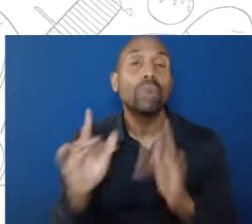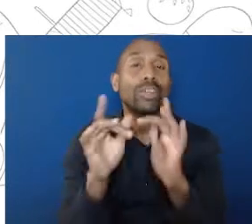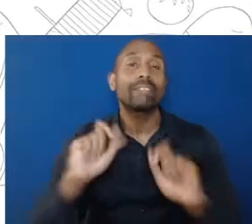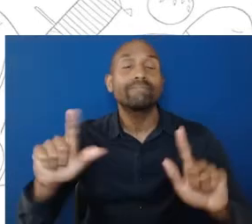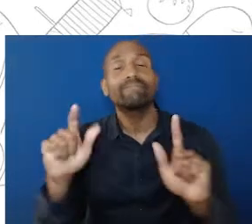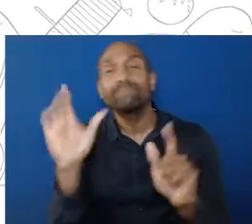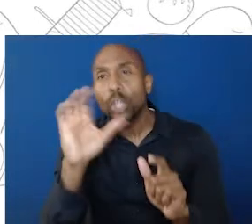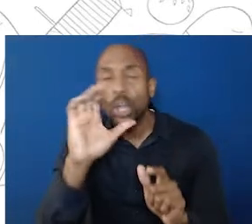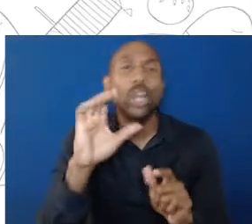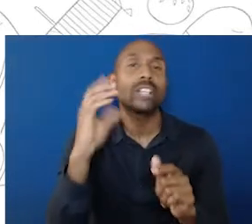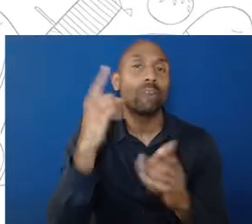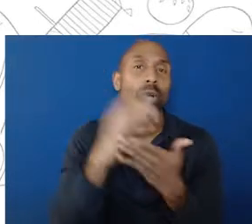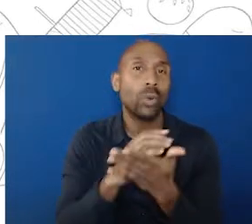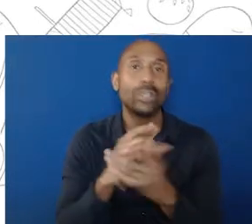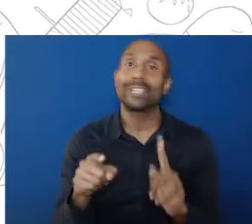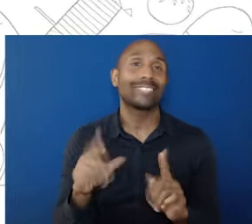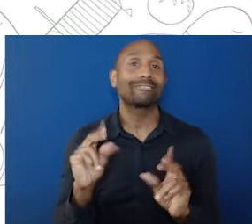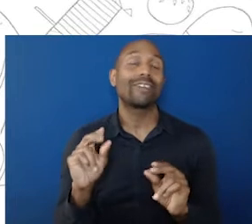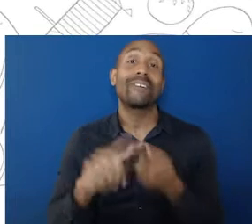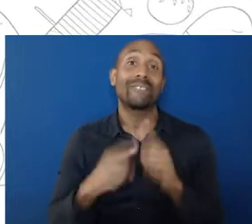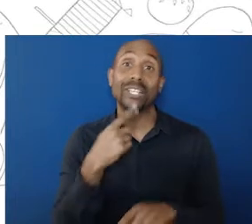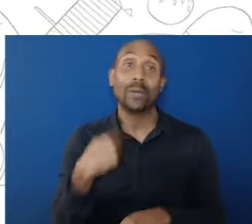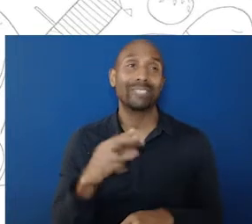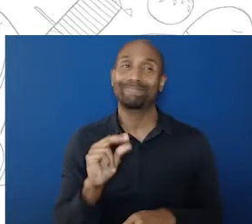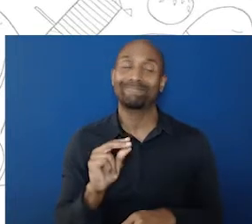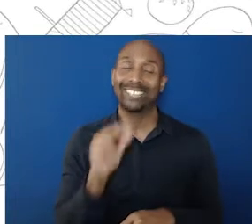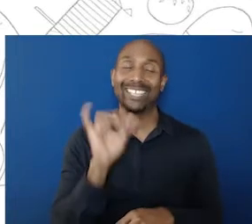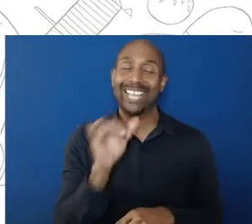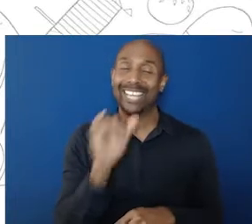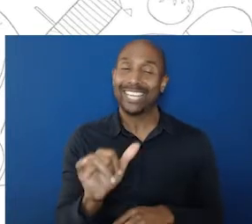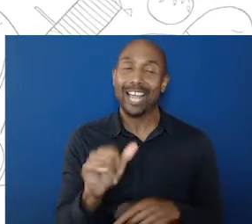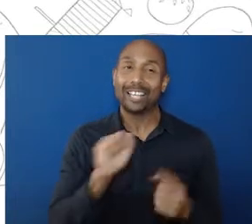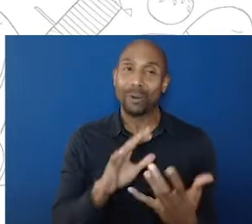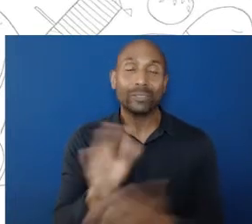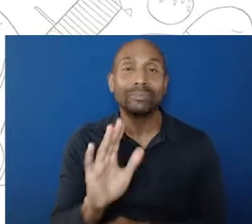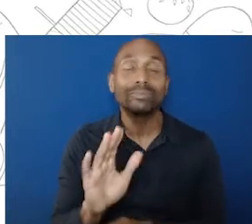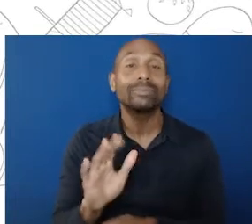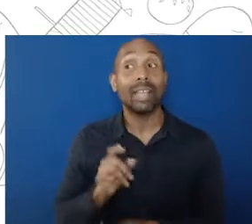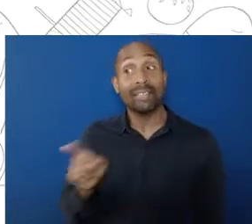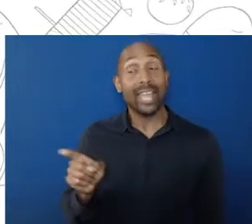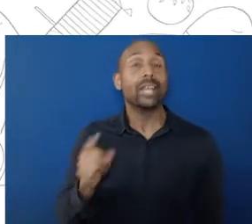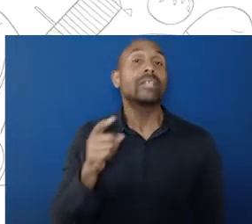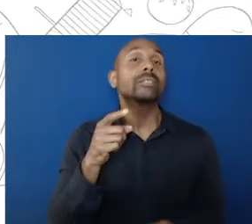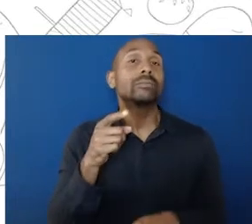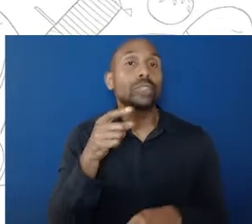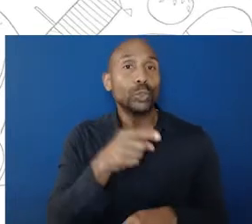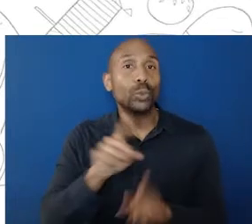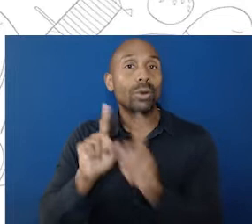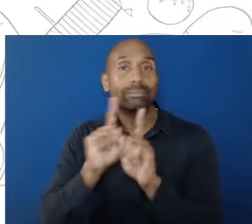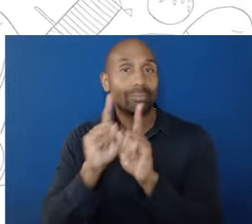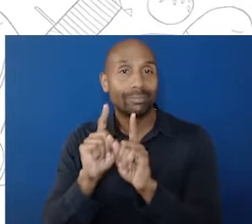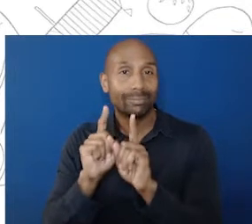friend who reached out to a friend. And, you know, they told me the way that it works is you apprentice with